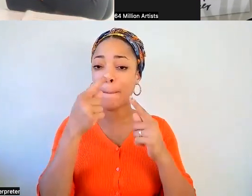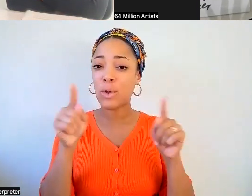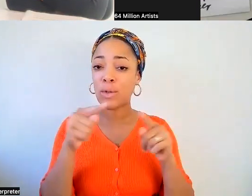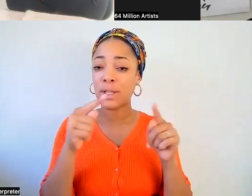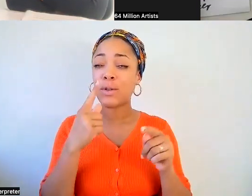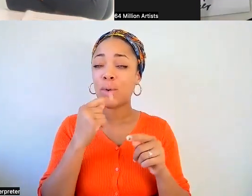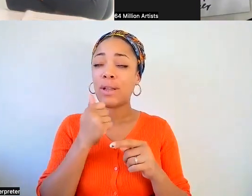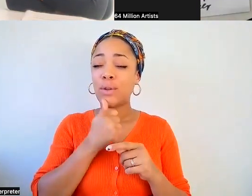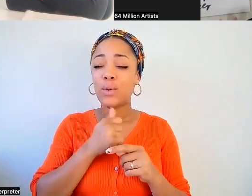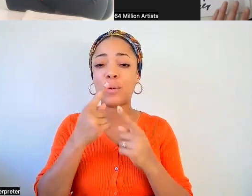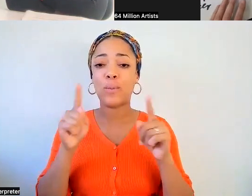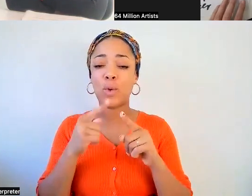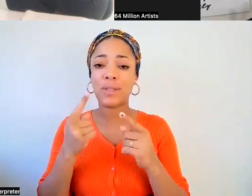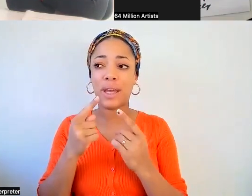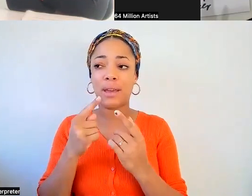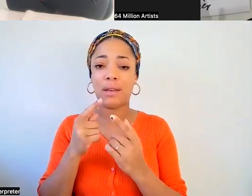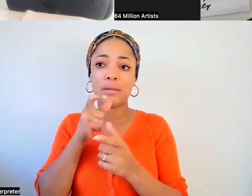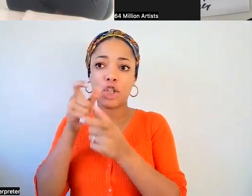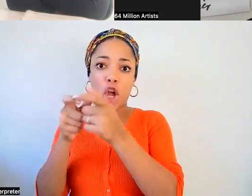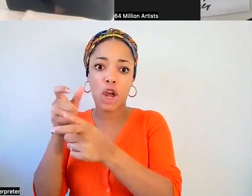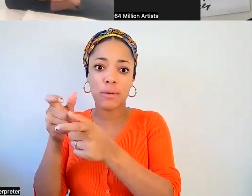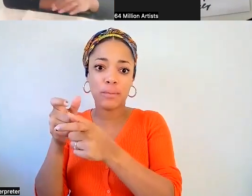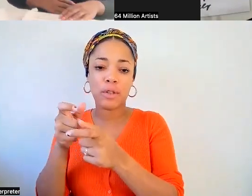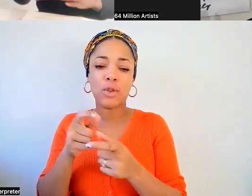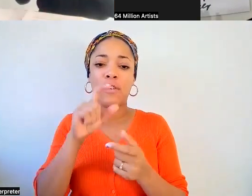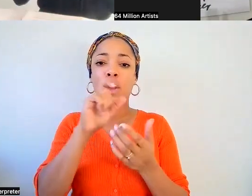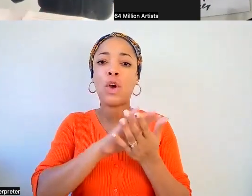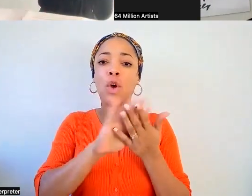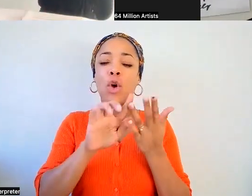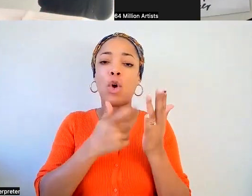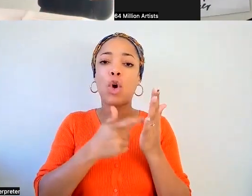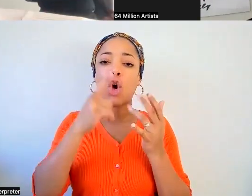music terms, take them across to poetry. When you have a chorus like that, that's called